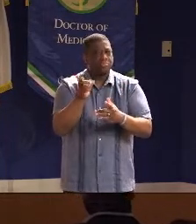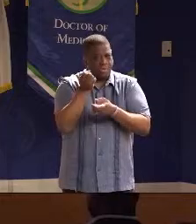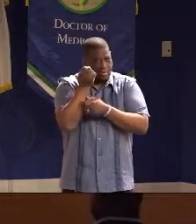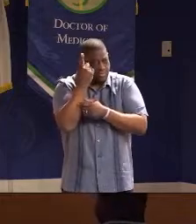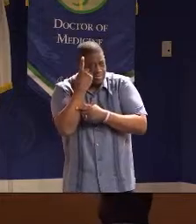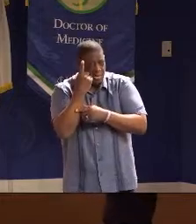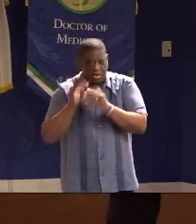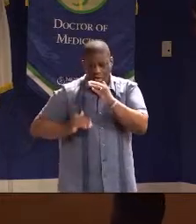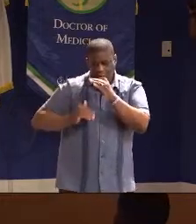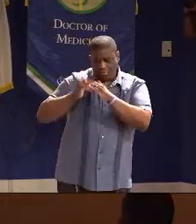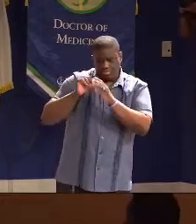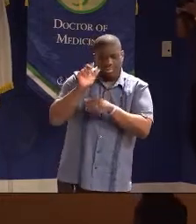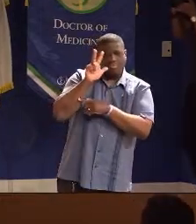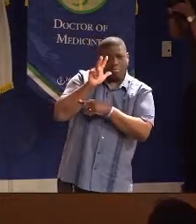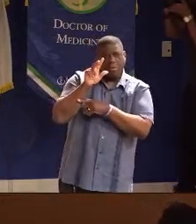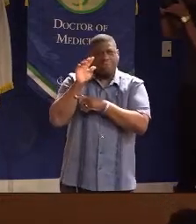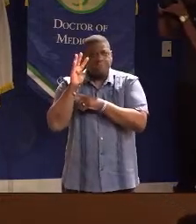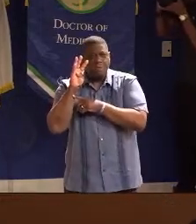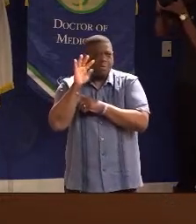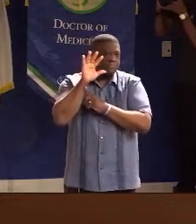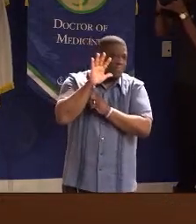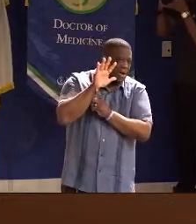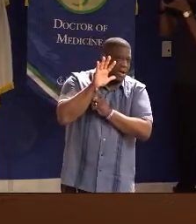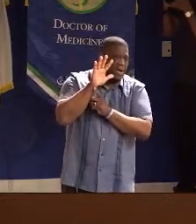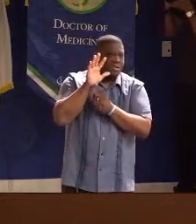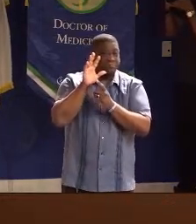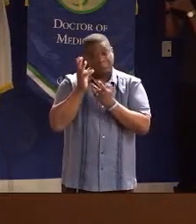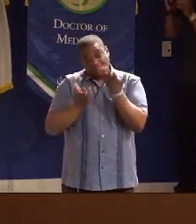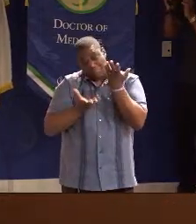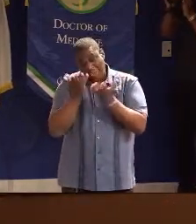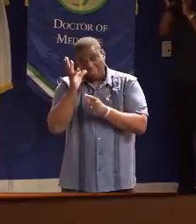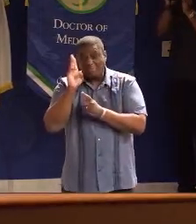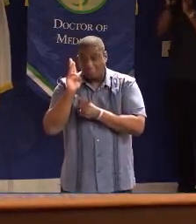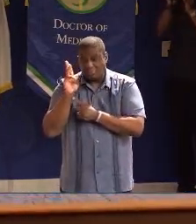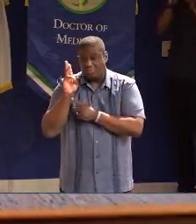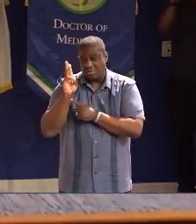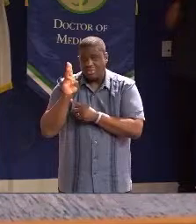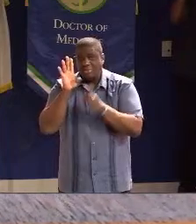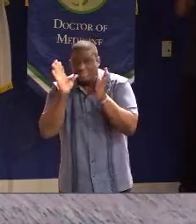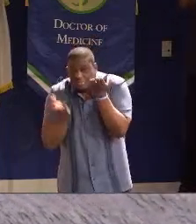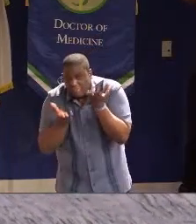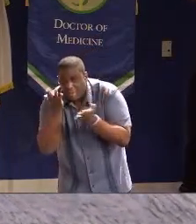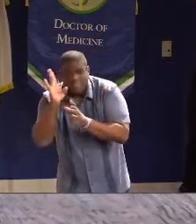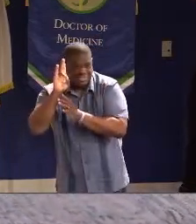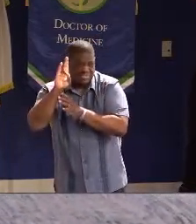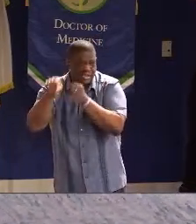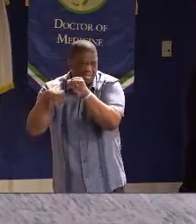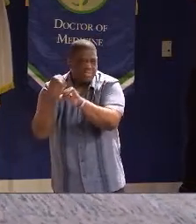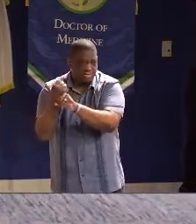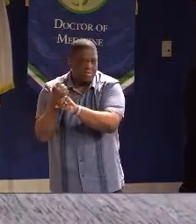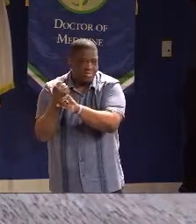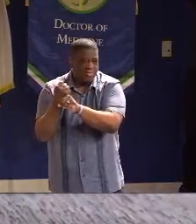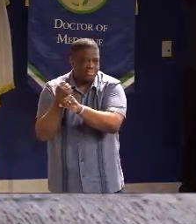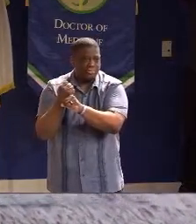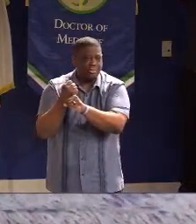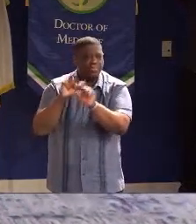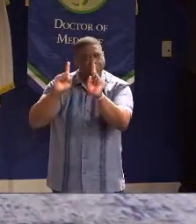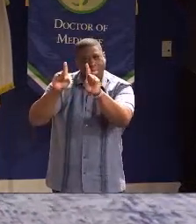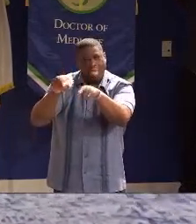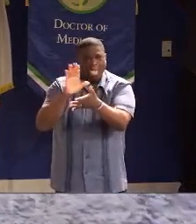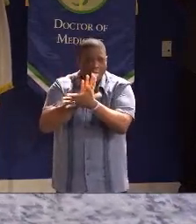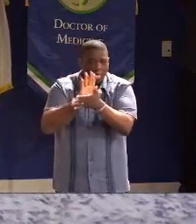3, 4, 5, maybe 6, maybe 7 years will be in terms of the time spent. I